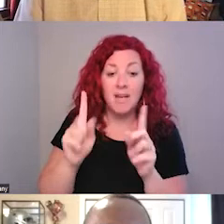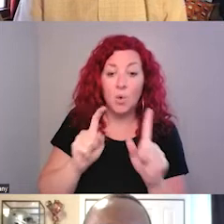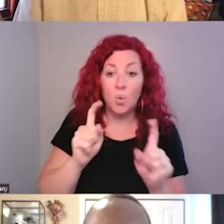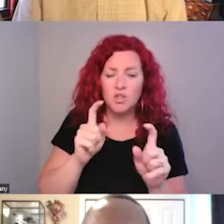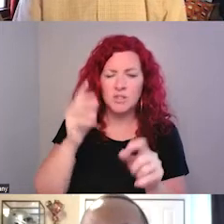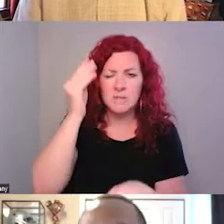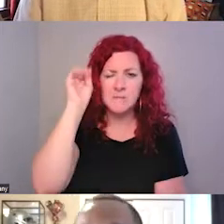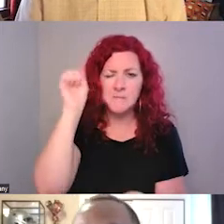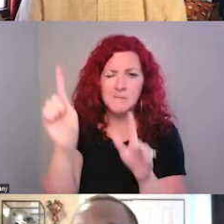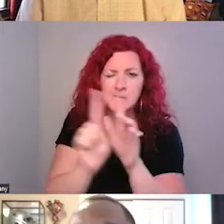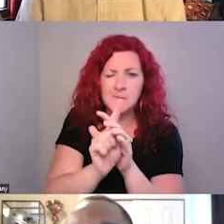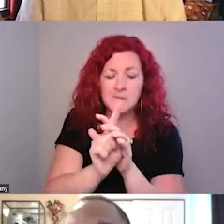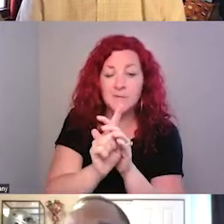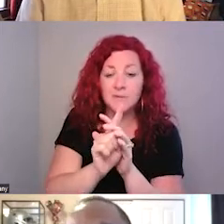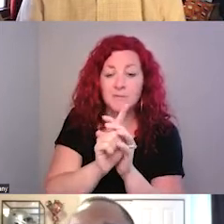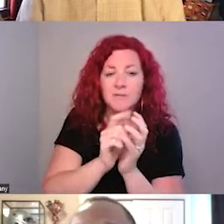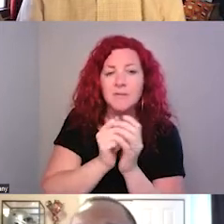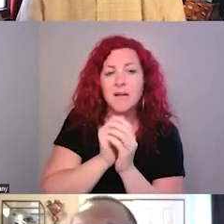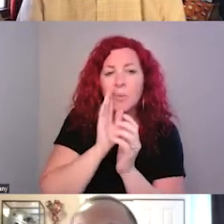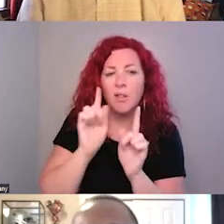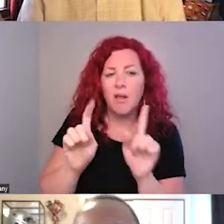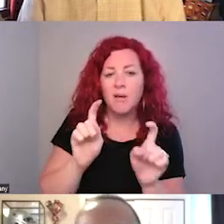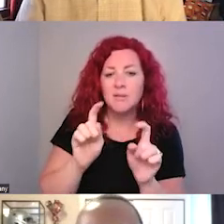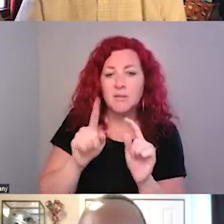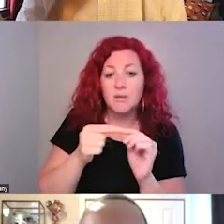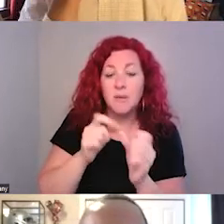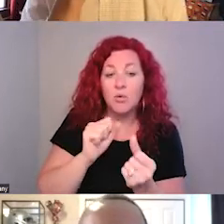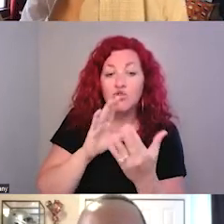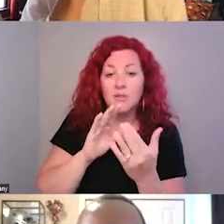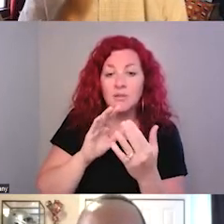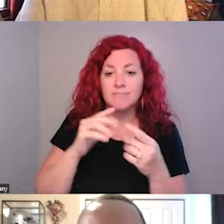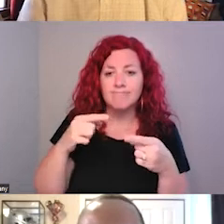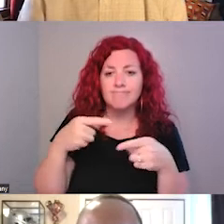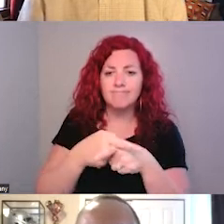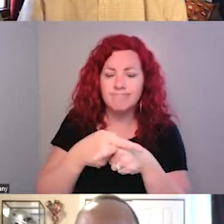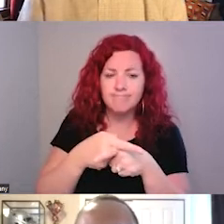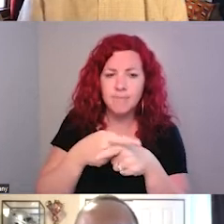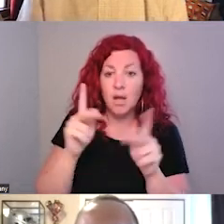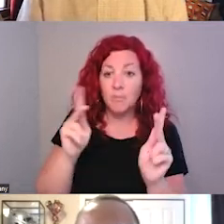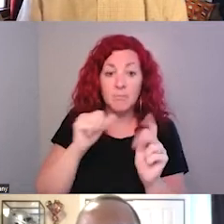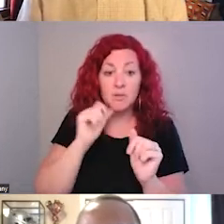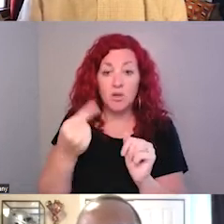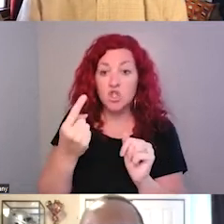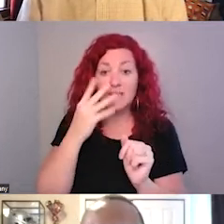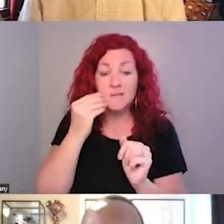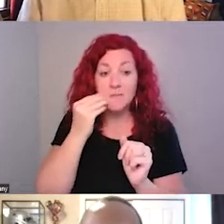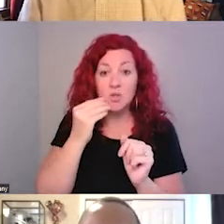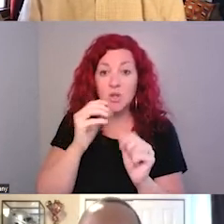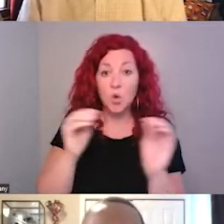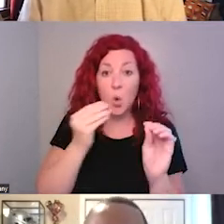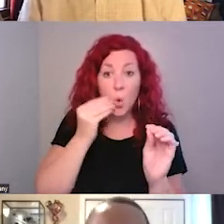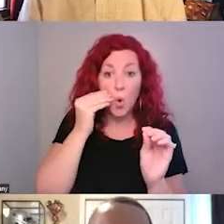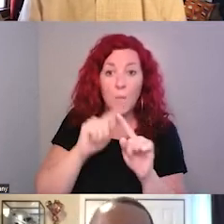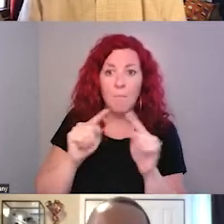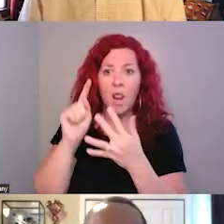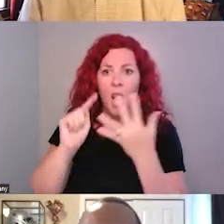to mind. I would have questions about addressing the intersectionality of people not only experiencing homelessness, but all the other things going